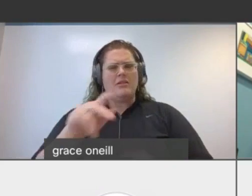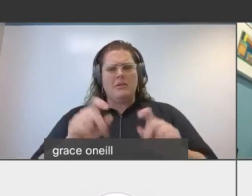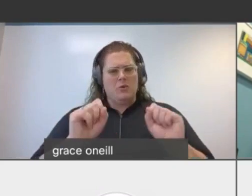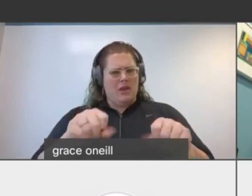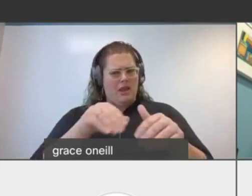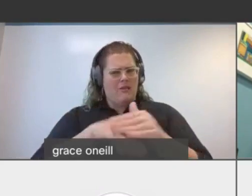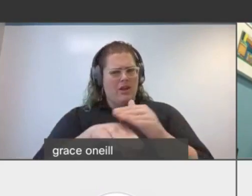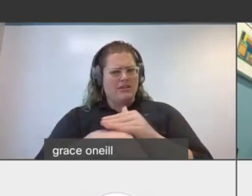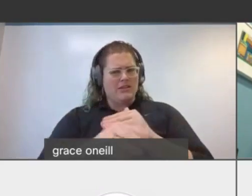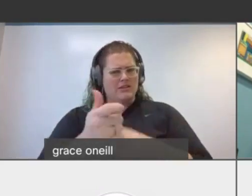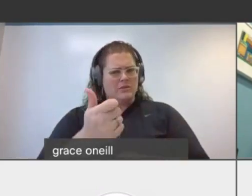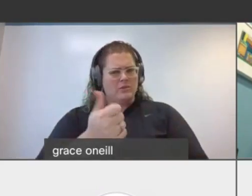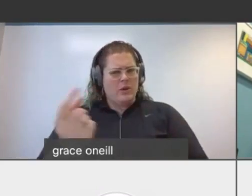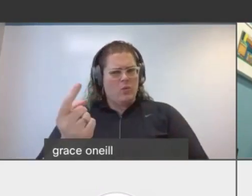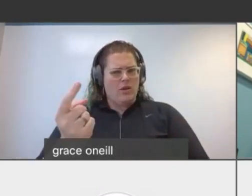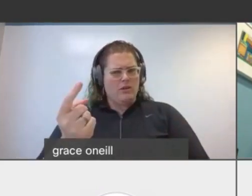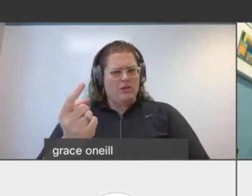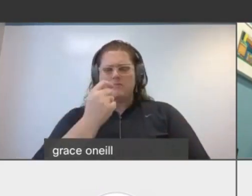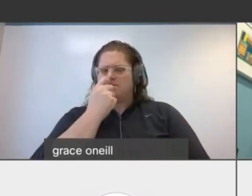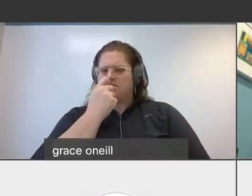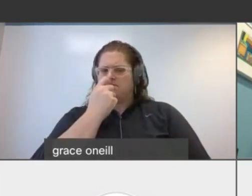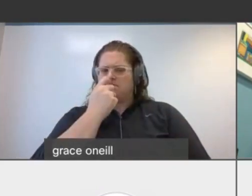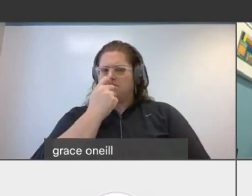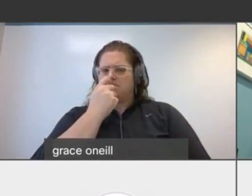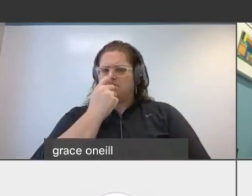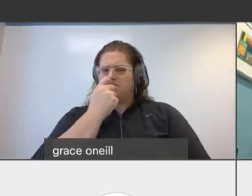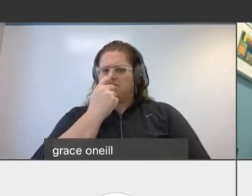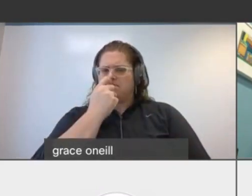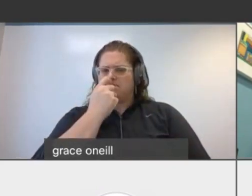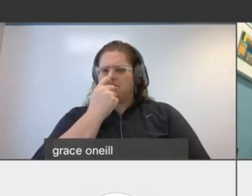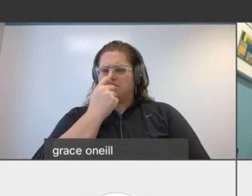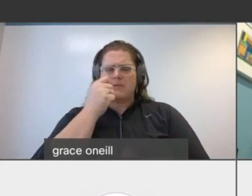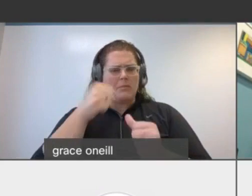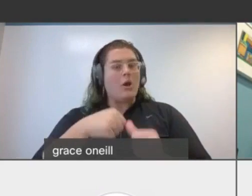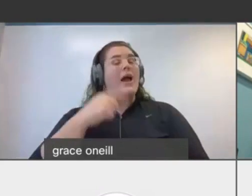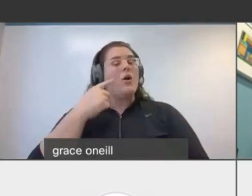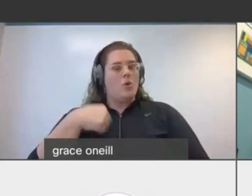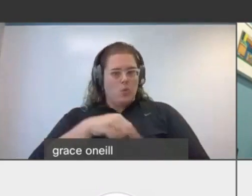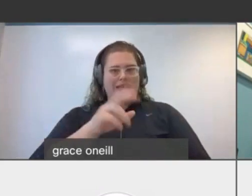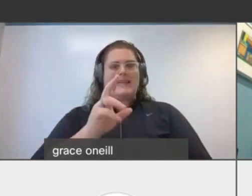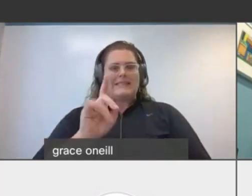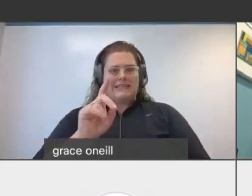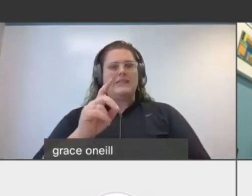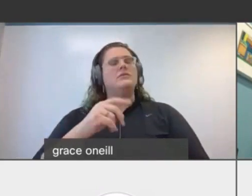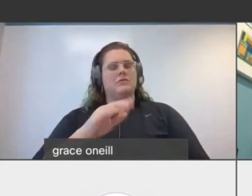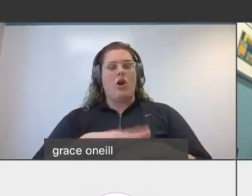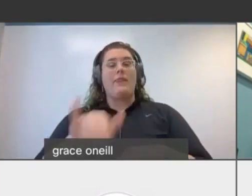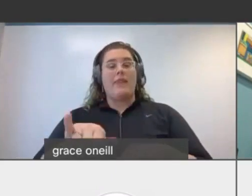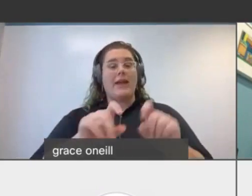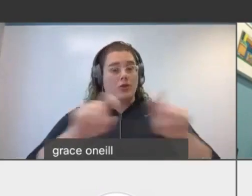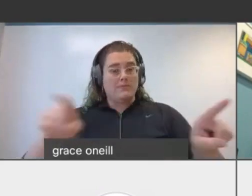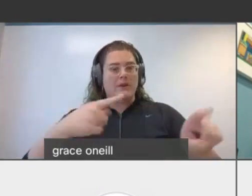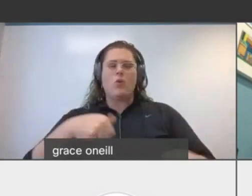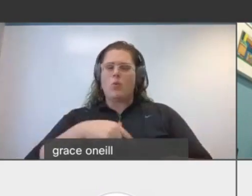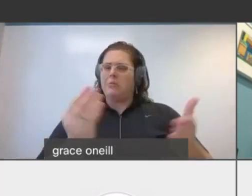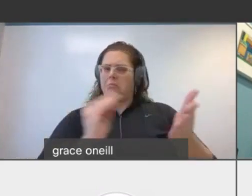hmm. Uh, didn't we provide a contact on the transmittal that people can reach out to when